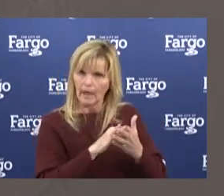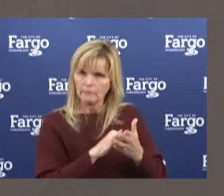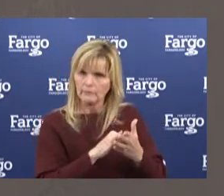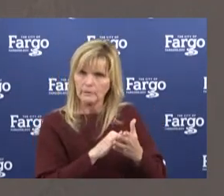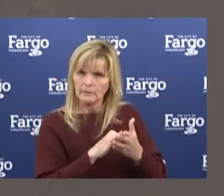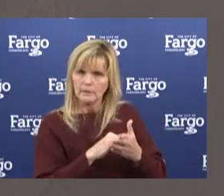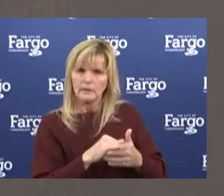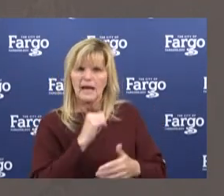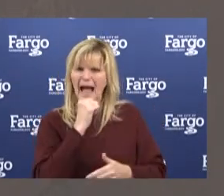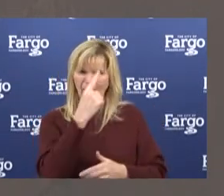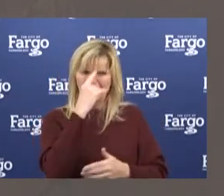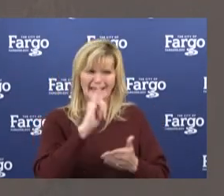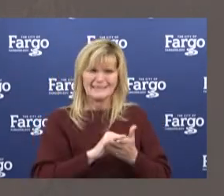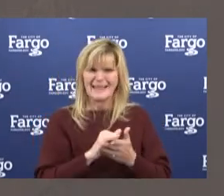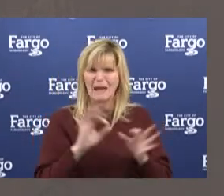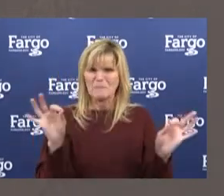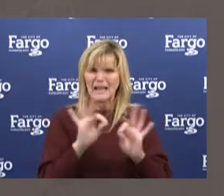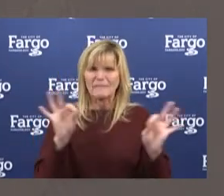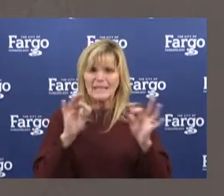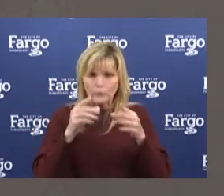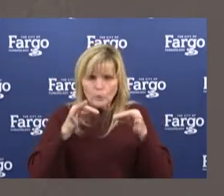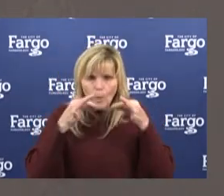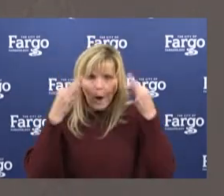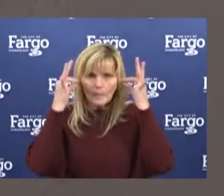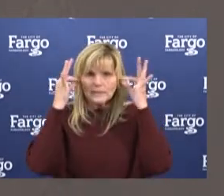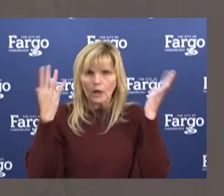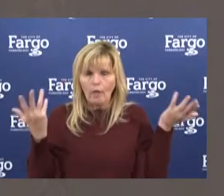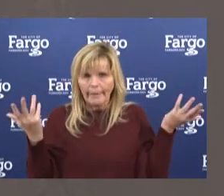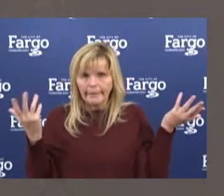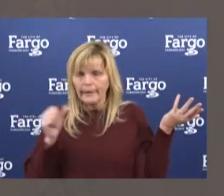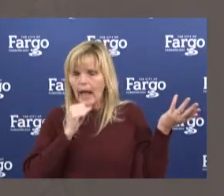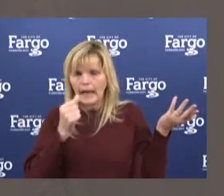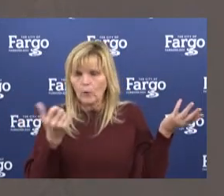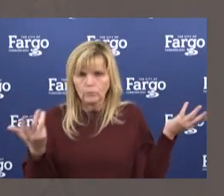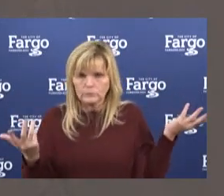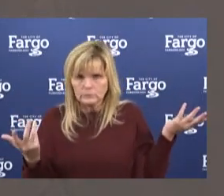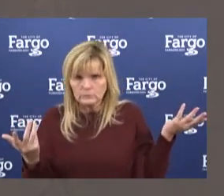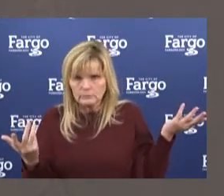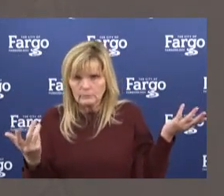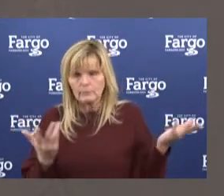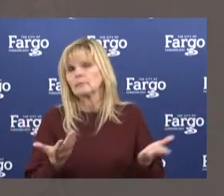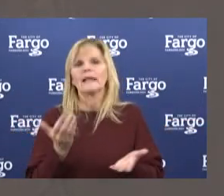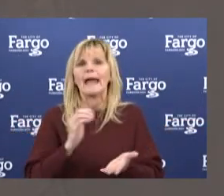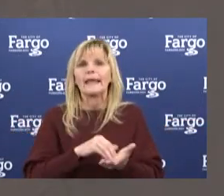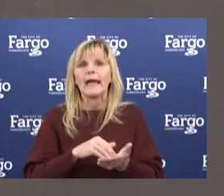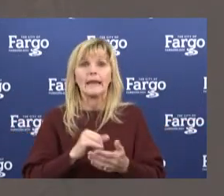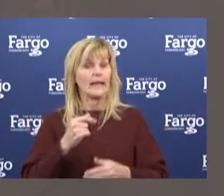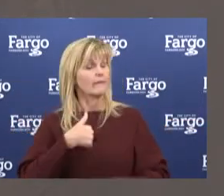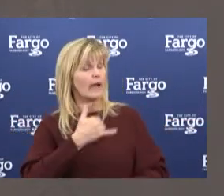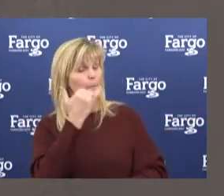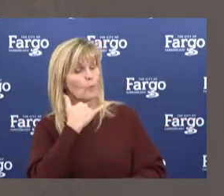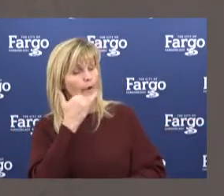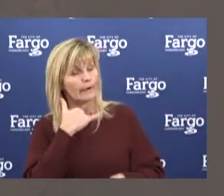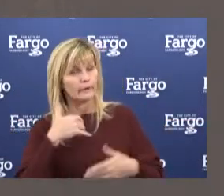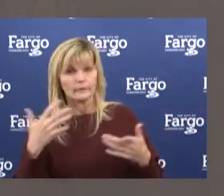I don't think it's that big of a deal to wear a piece of cloth. I just don't. And again, if I'm wrong,